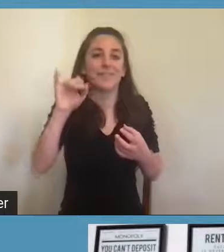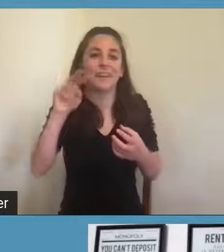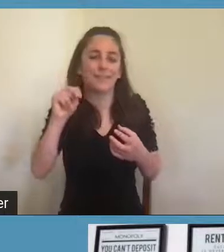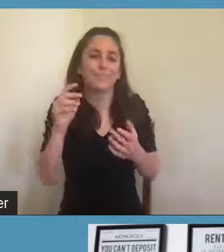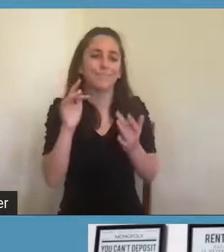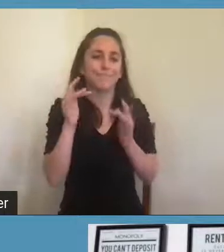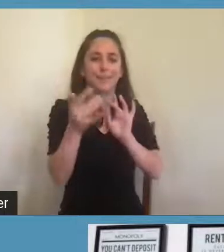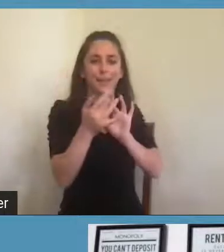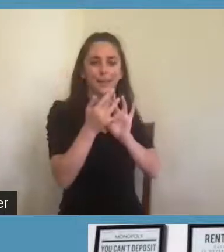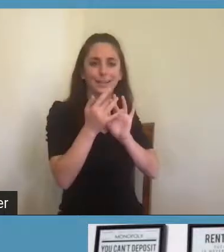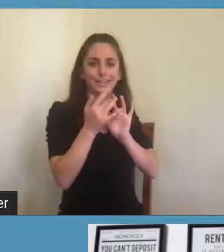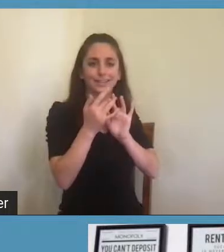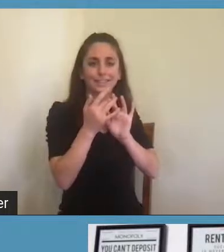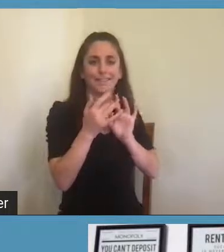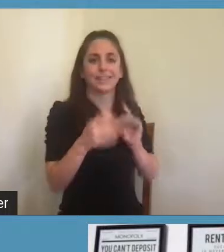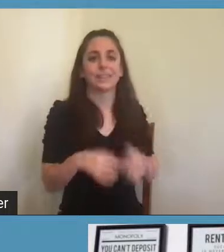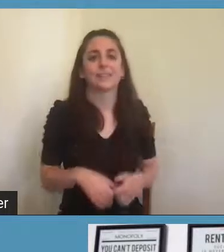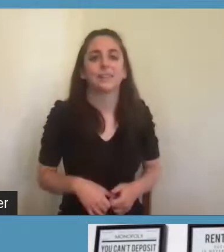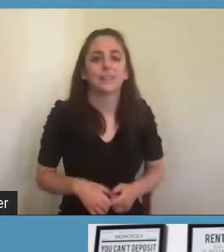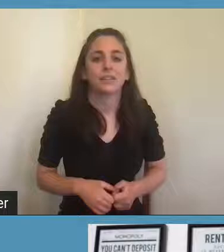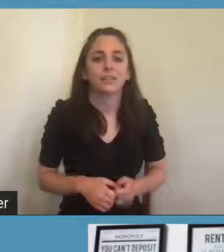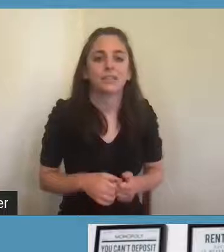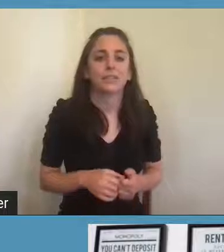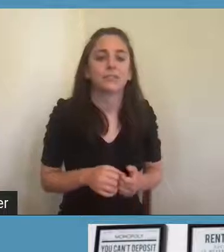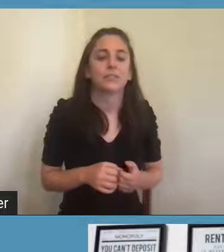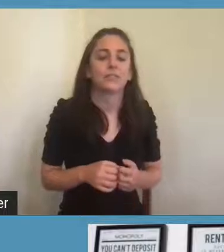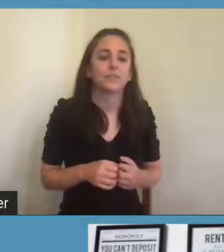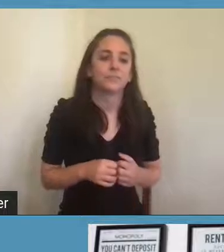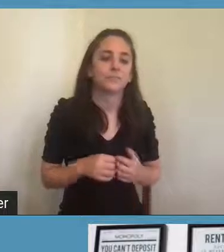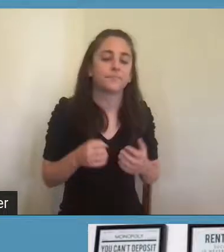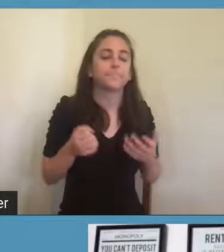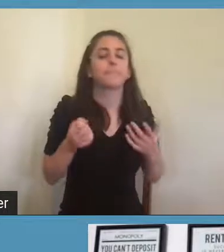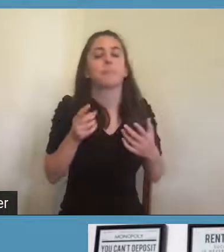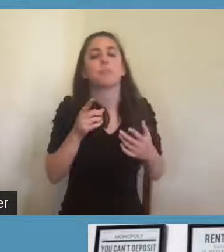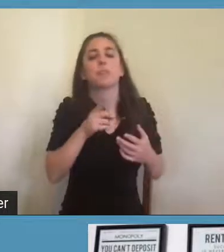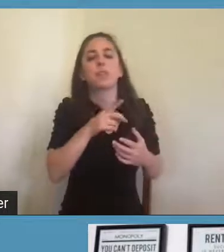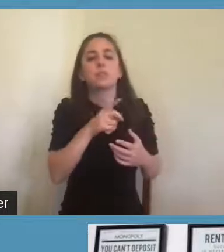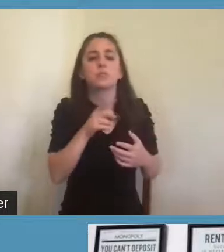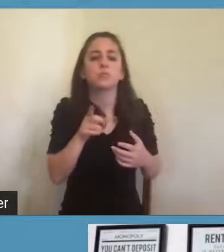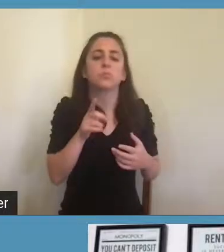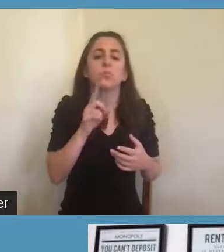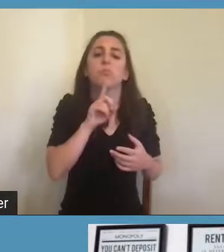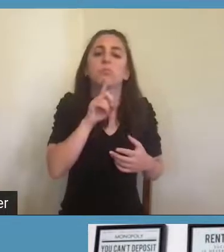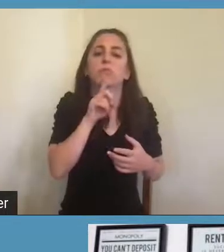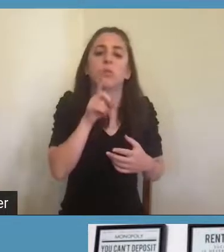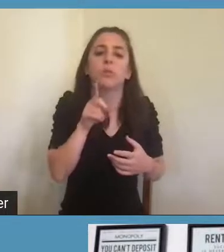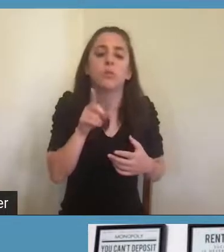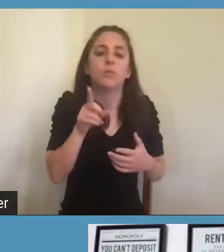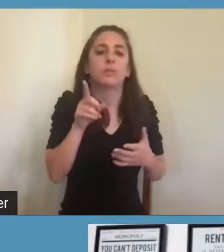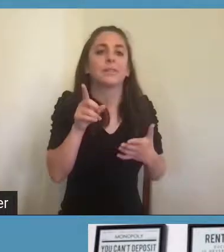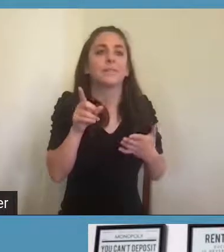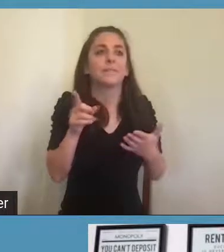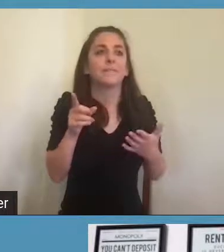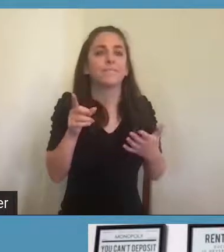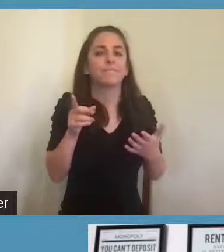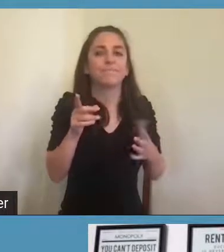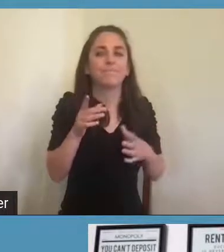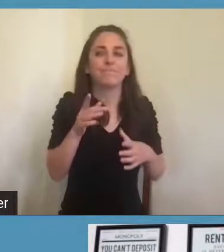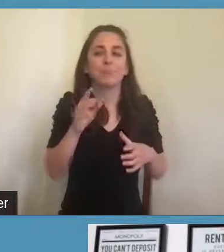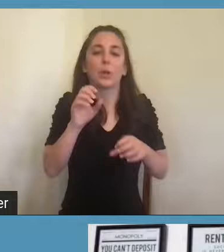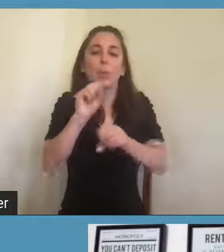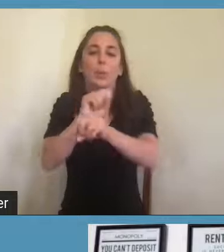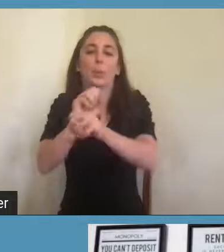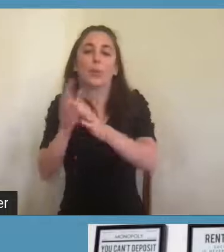that you, as someone who's leading video, ensures you are holding space for that video star to feel